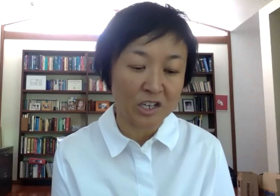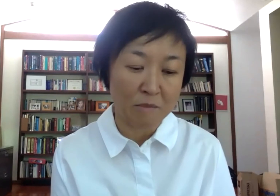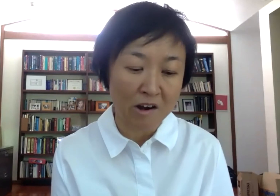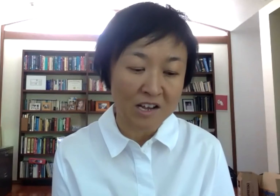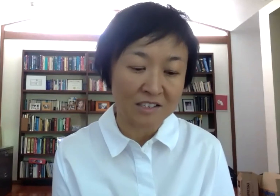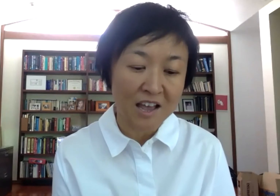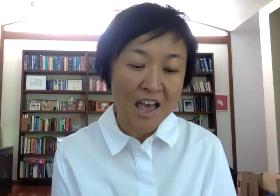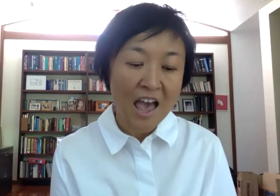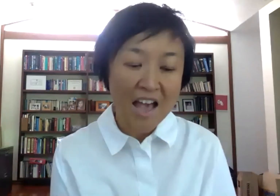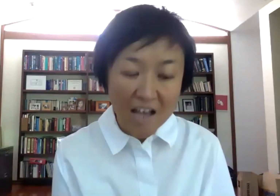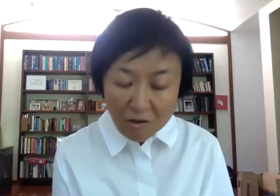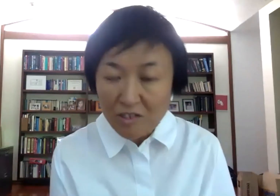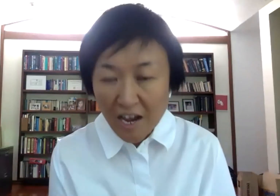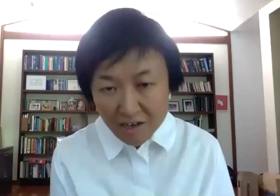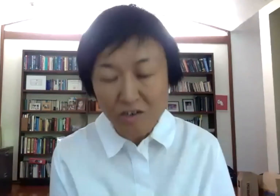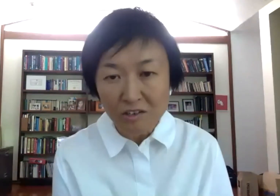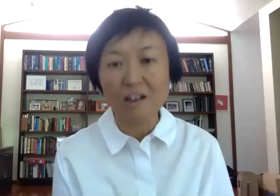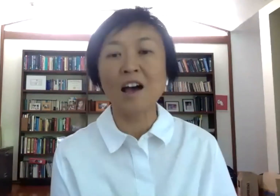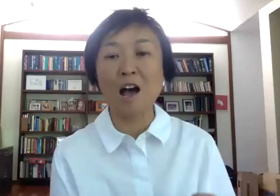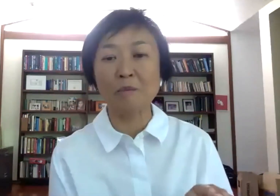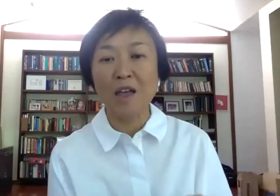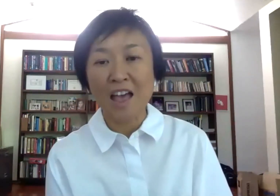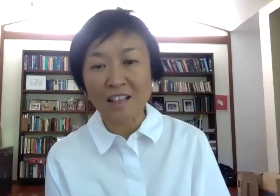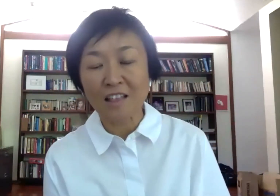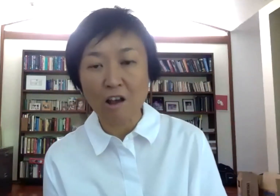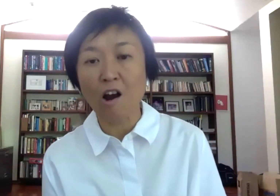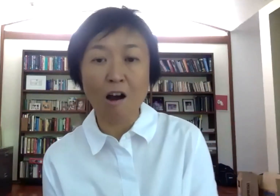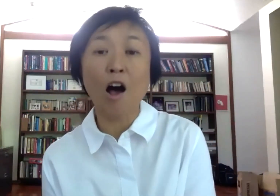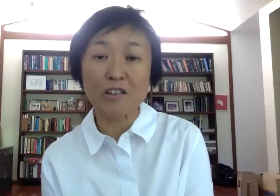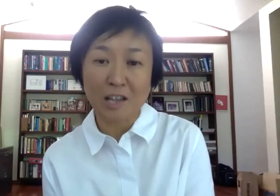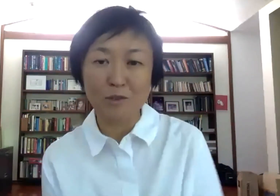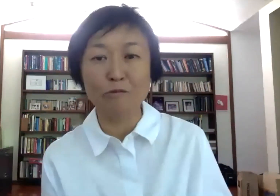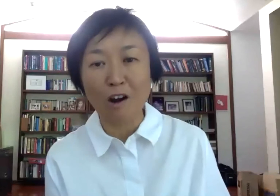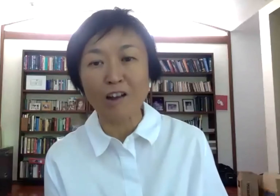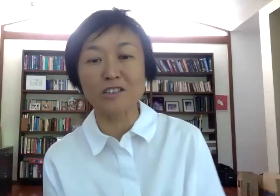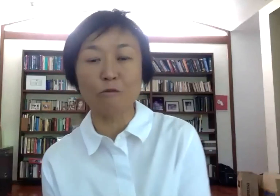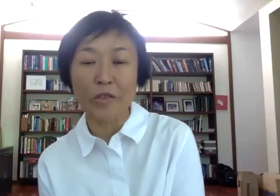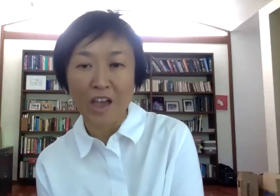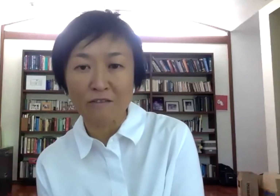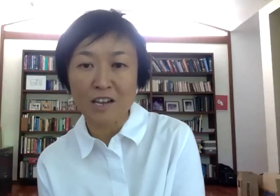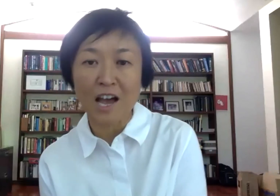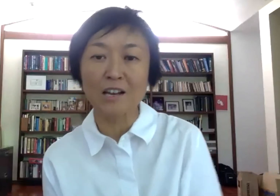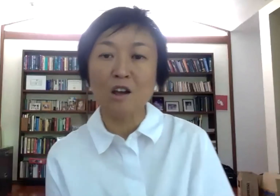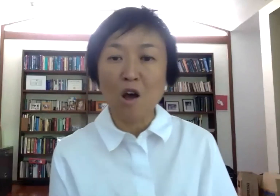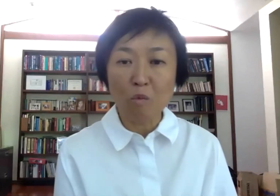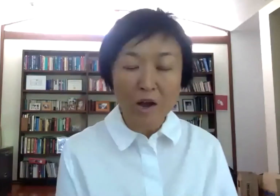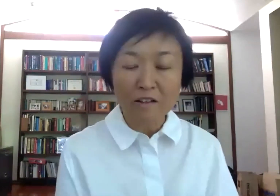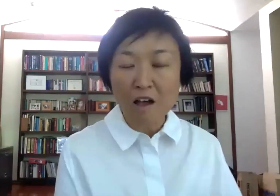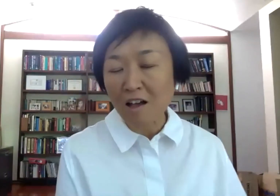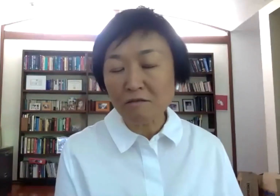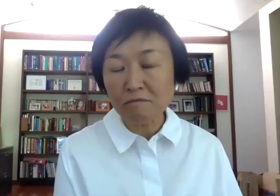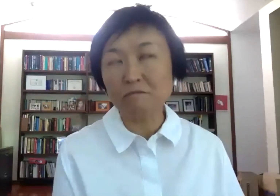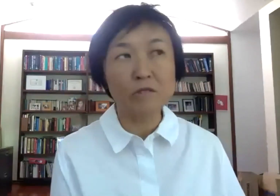and Asian Americans as outsiders, and that they are all the same. So regardless of what they have done,